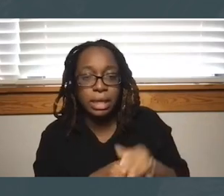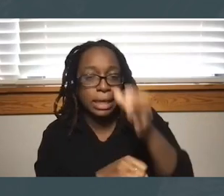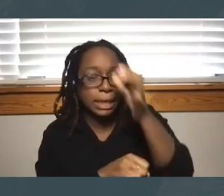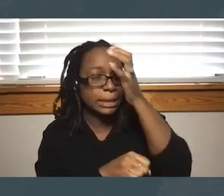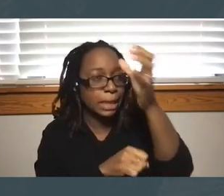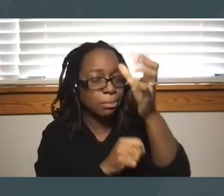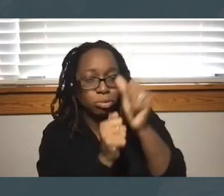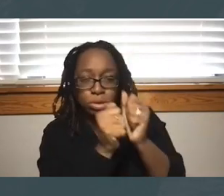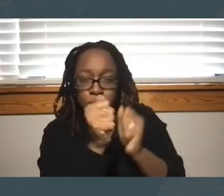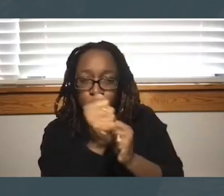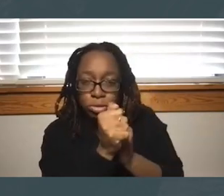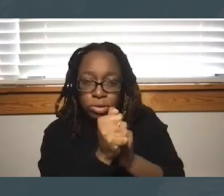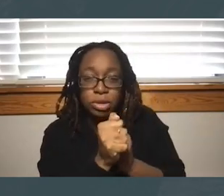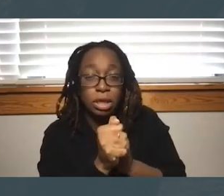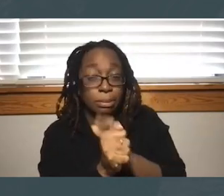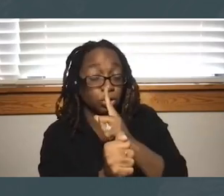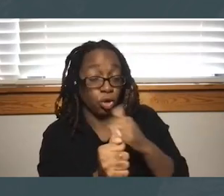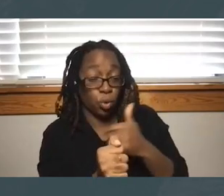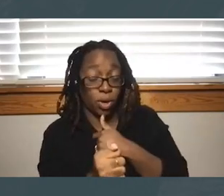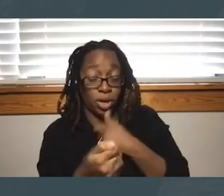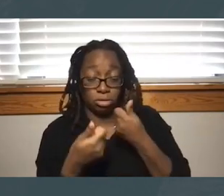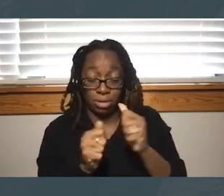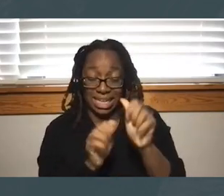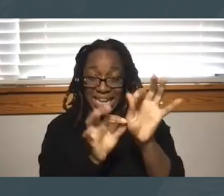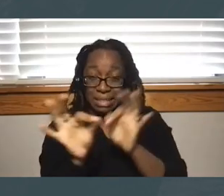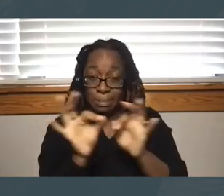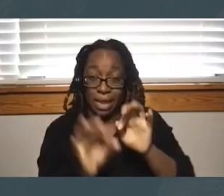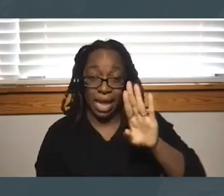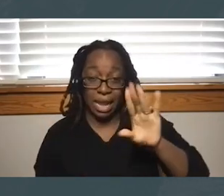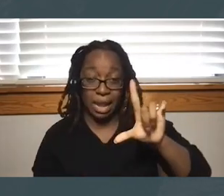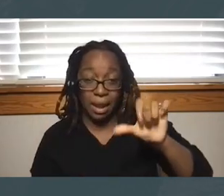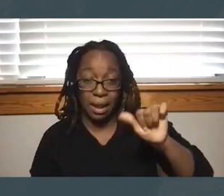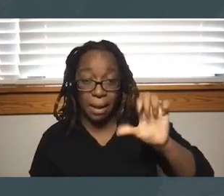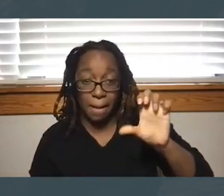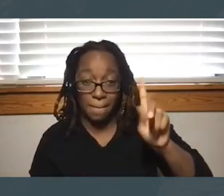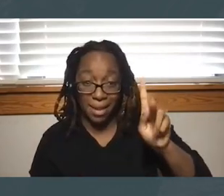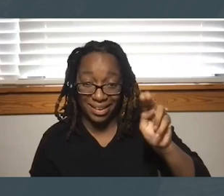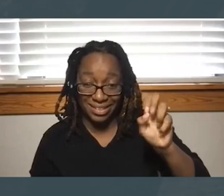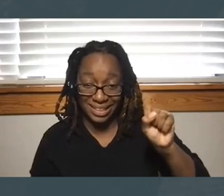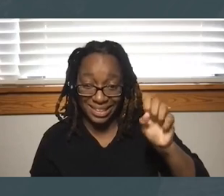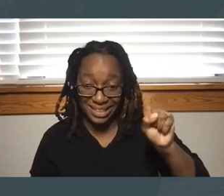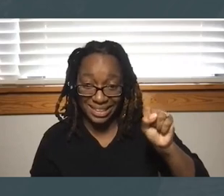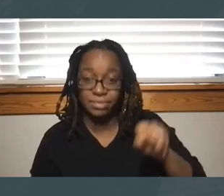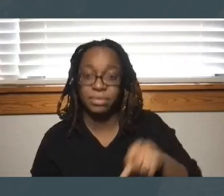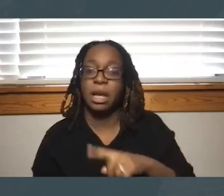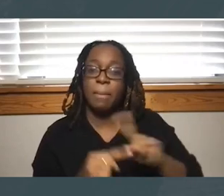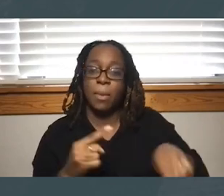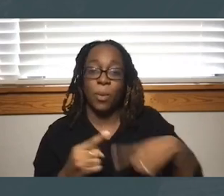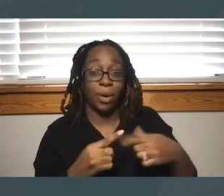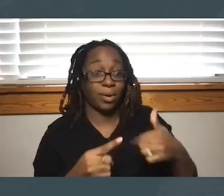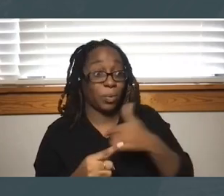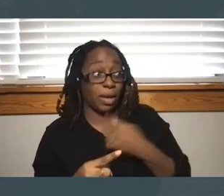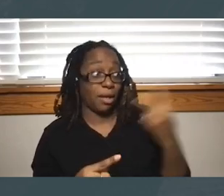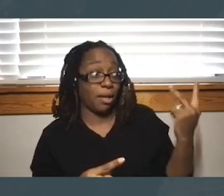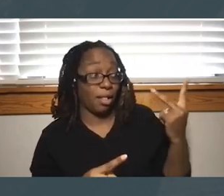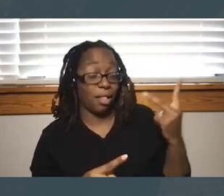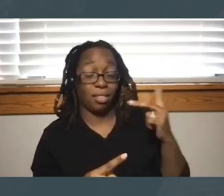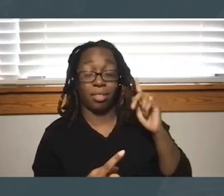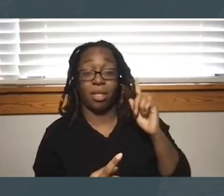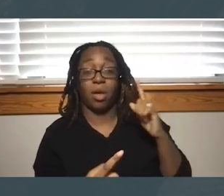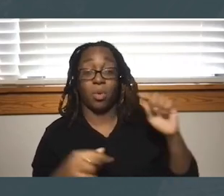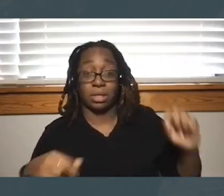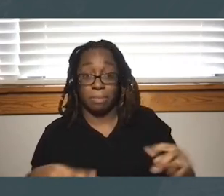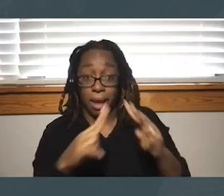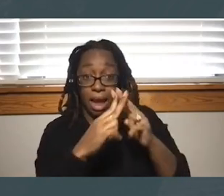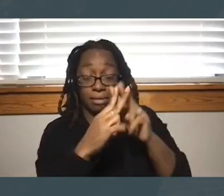comparatively. And it was in our first iteration in Paris that we really had the chance to